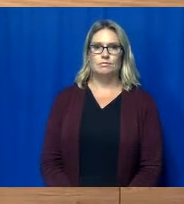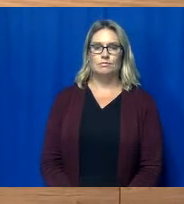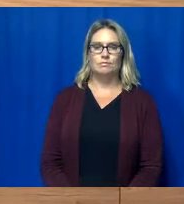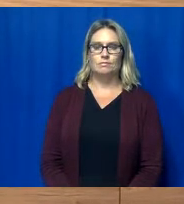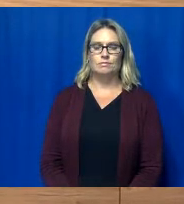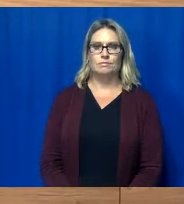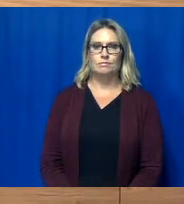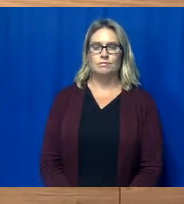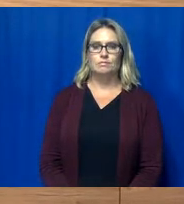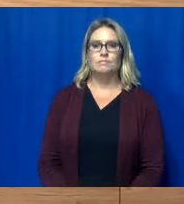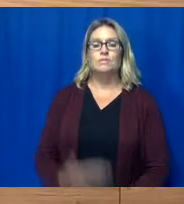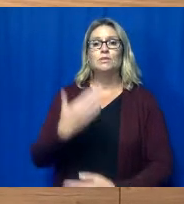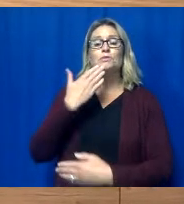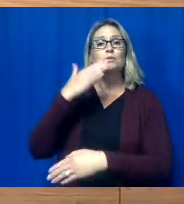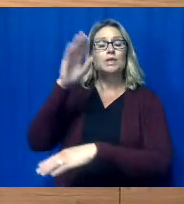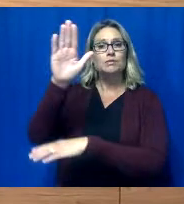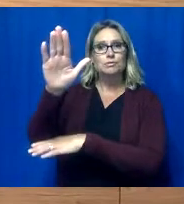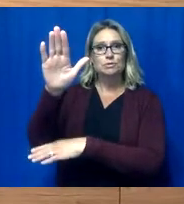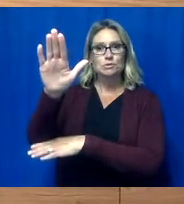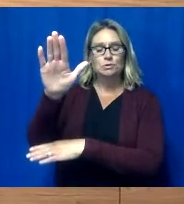Good afternoon, everyone.